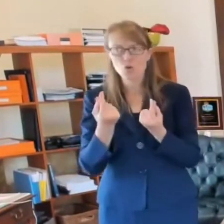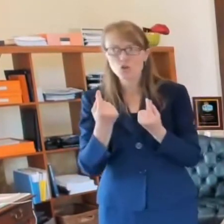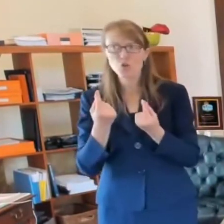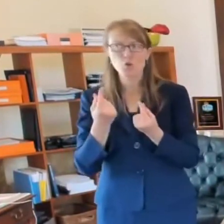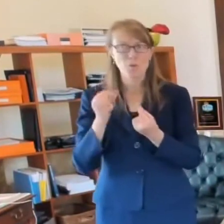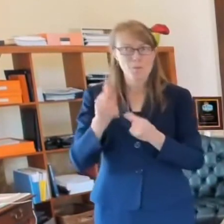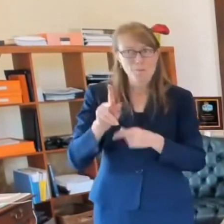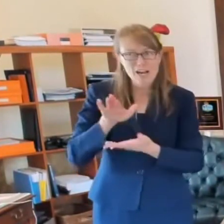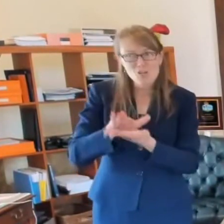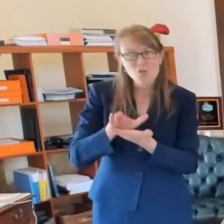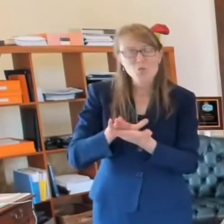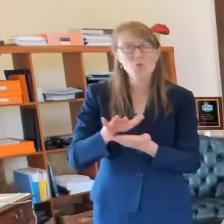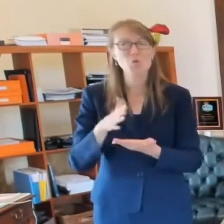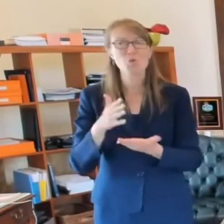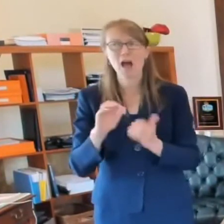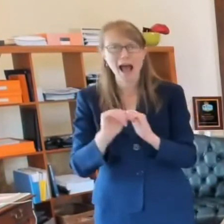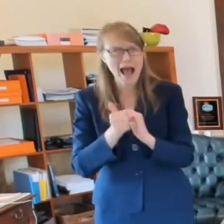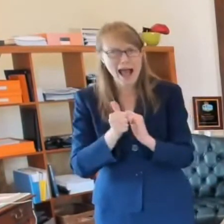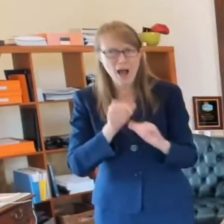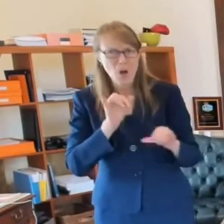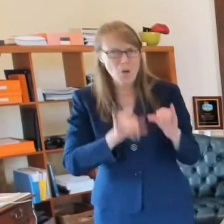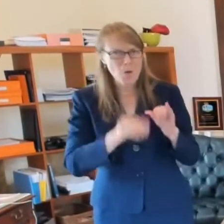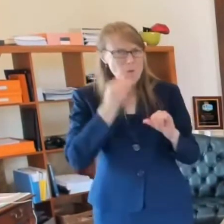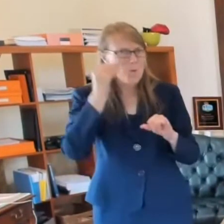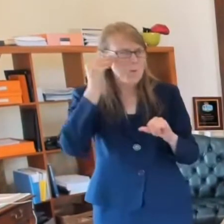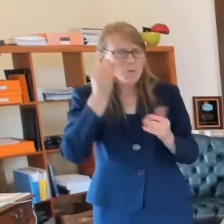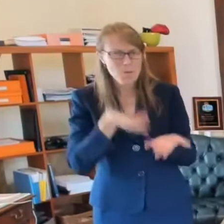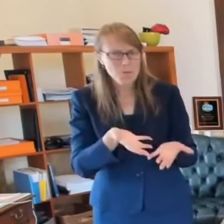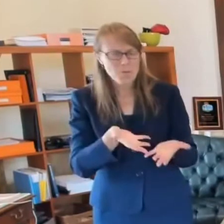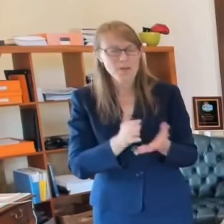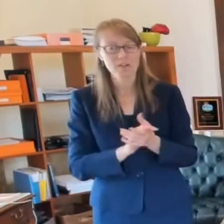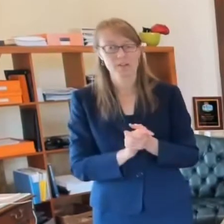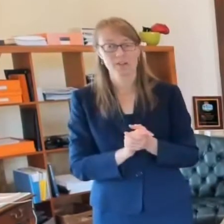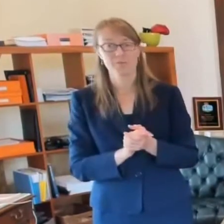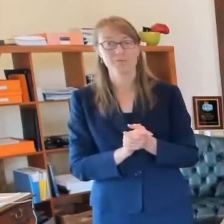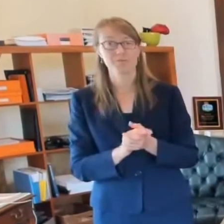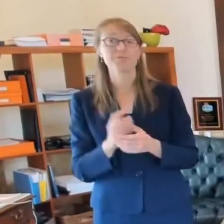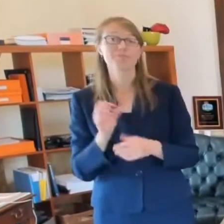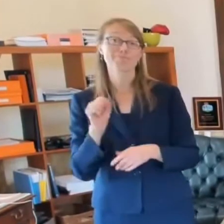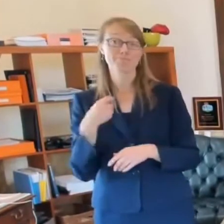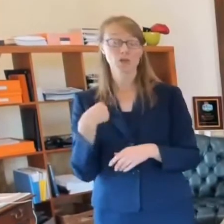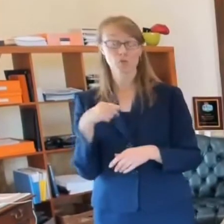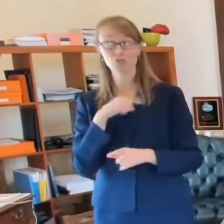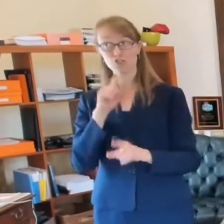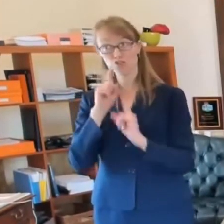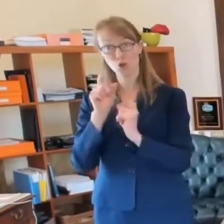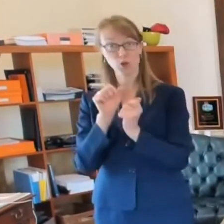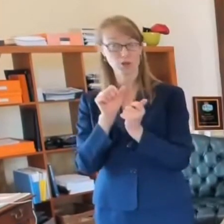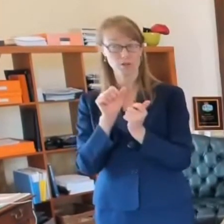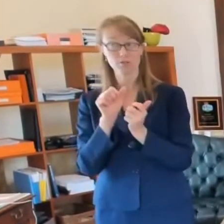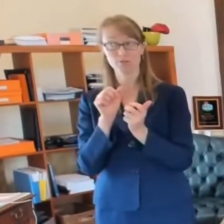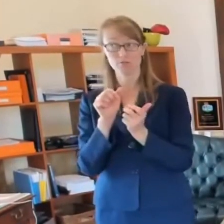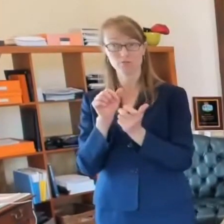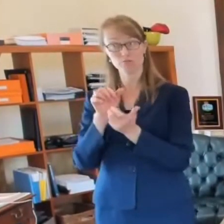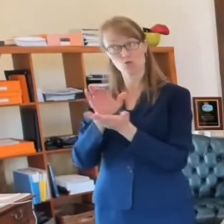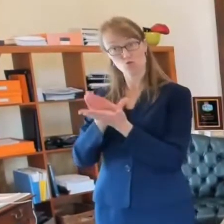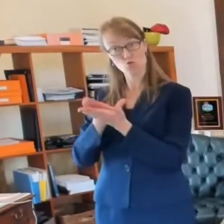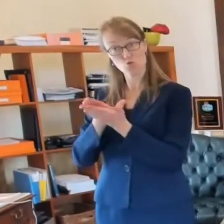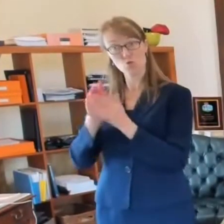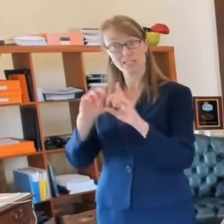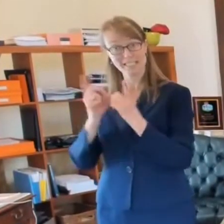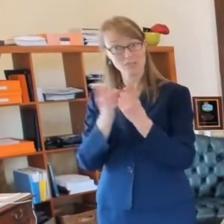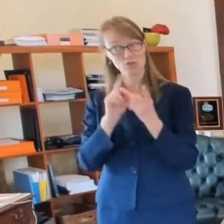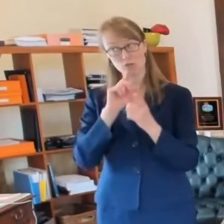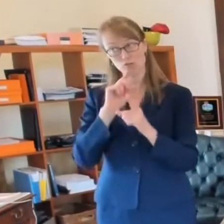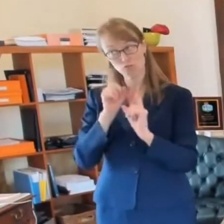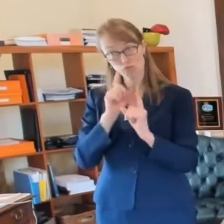working daily with the schools. We have issued guidelines for the schools for reopening. Those were issued a couple